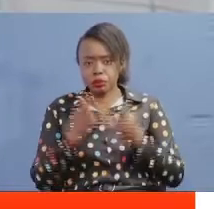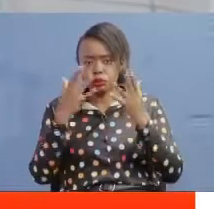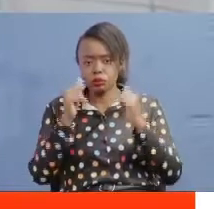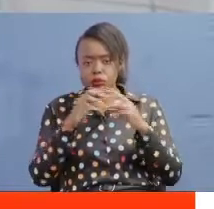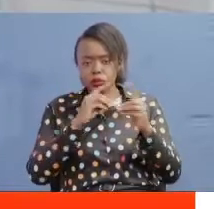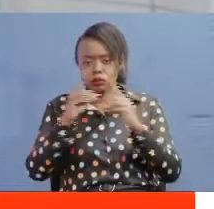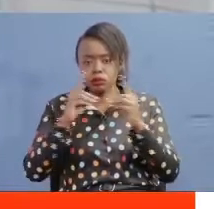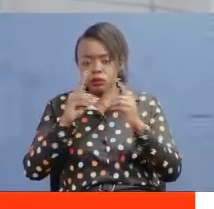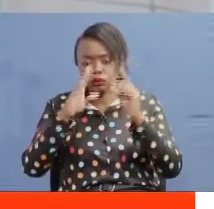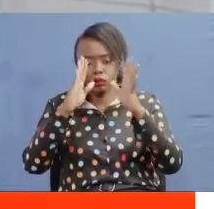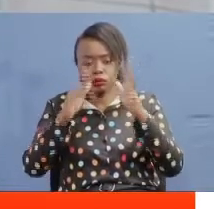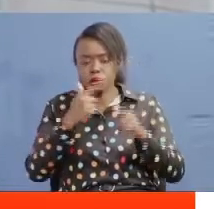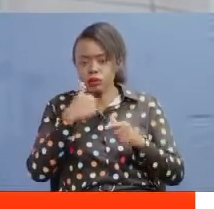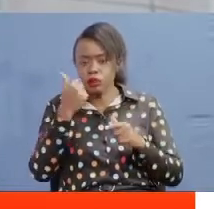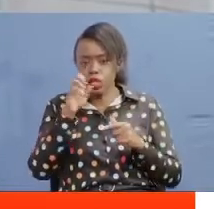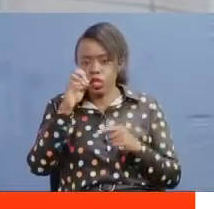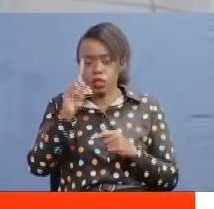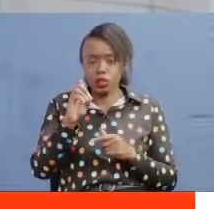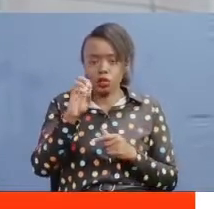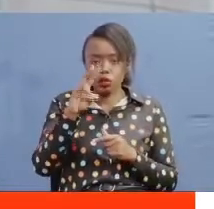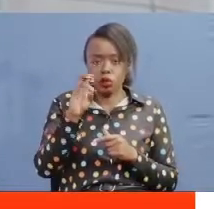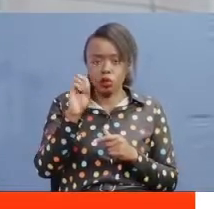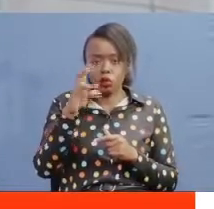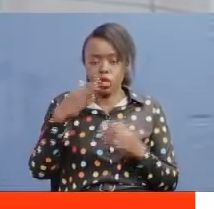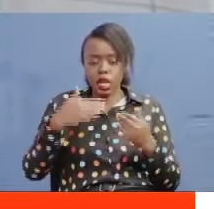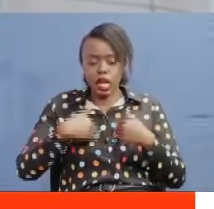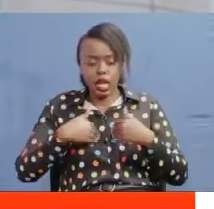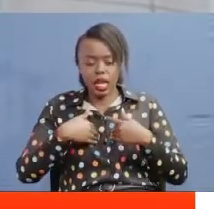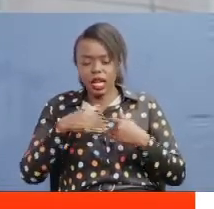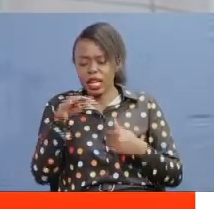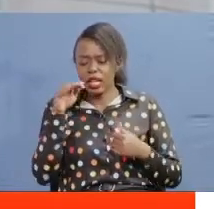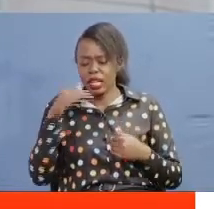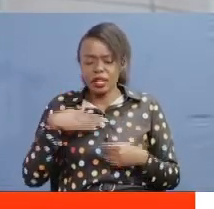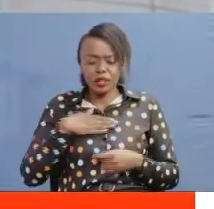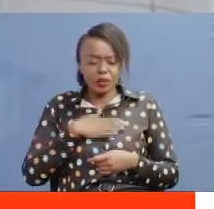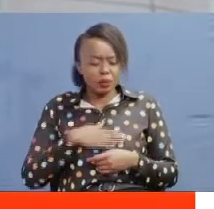Public Prosecution, Nurdin Haji, has urged Islamic families to allow post-mortem to